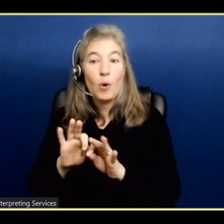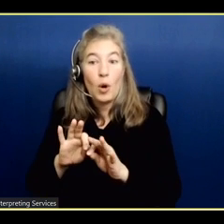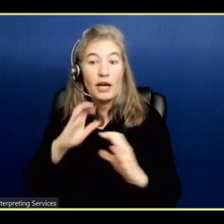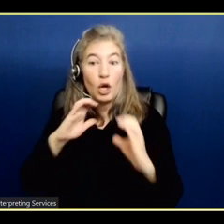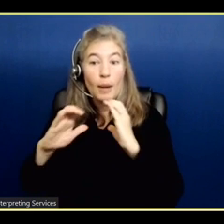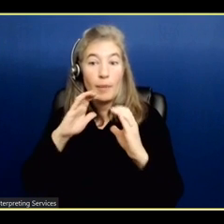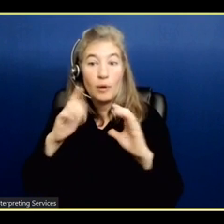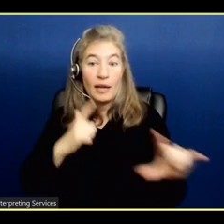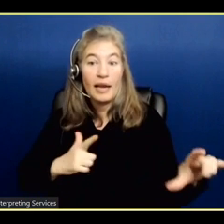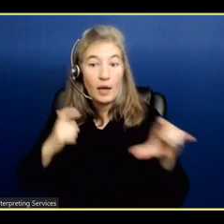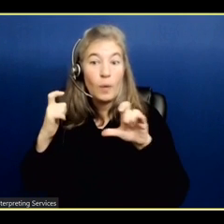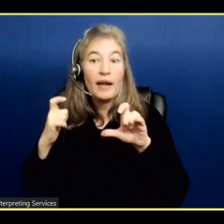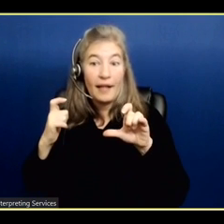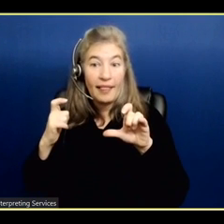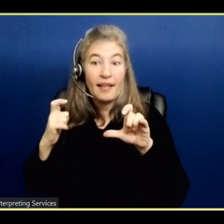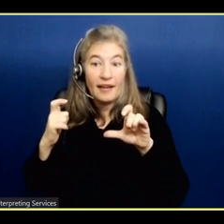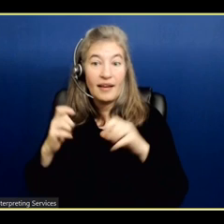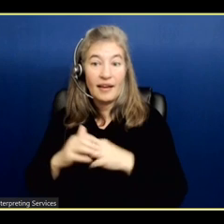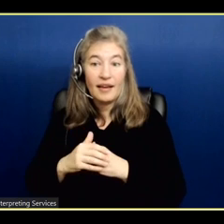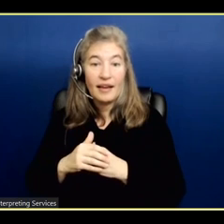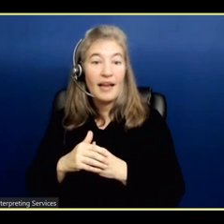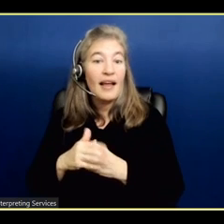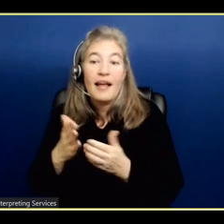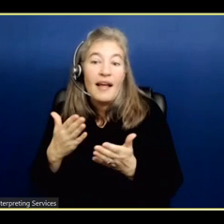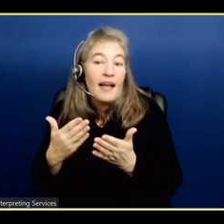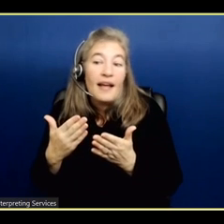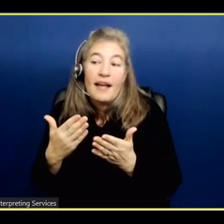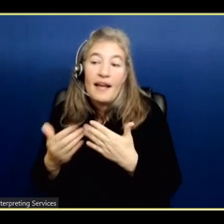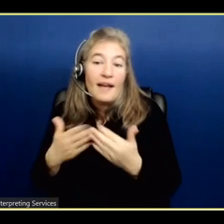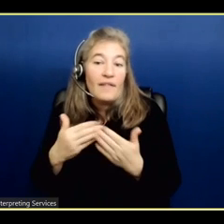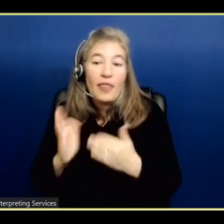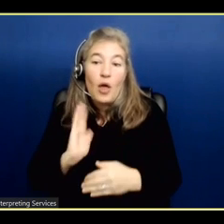possible. My